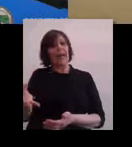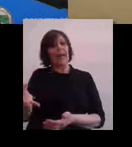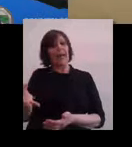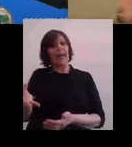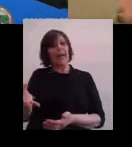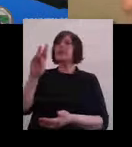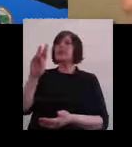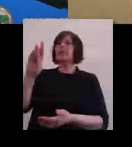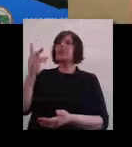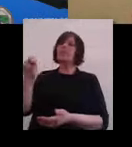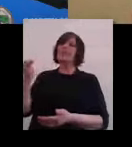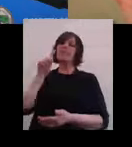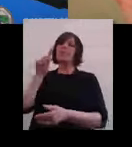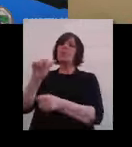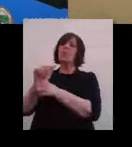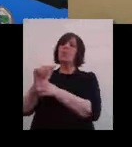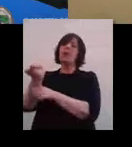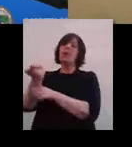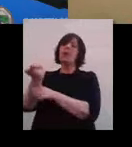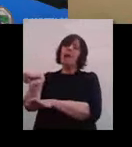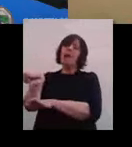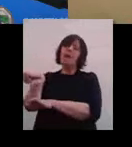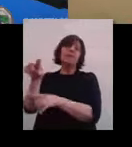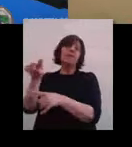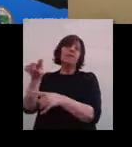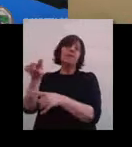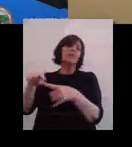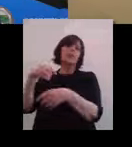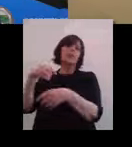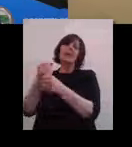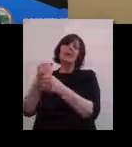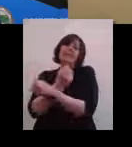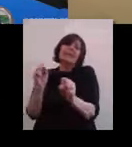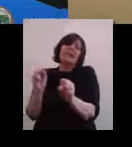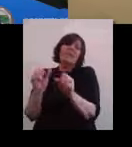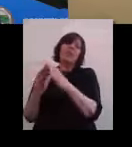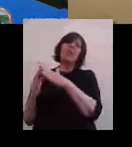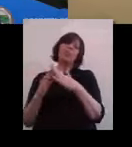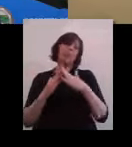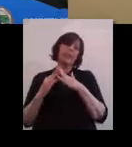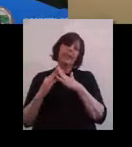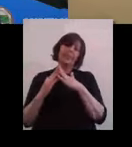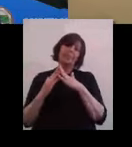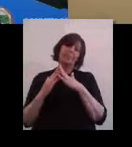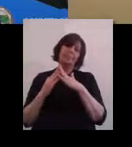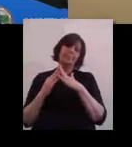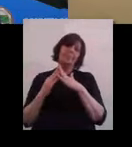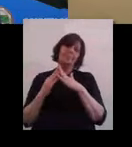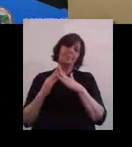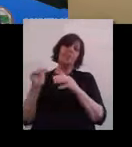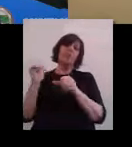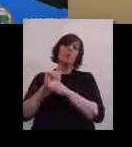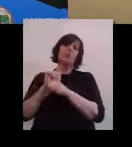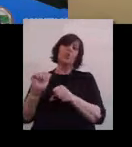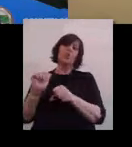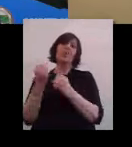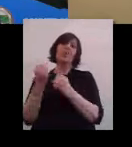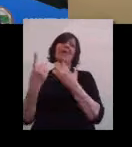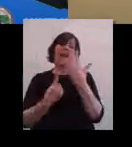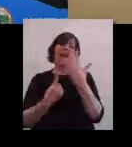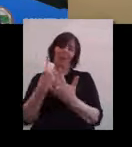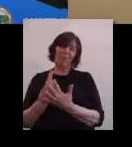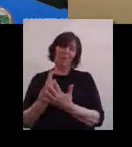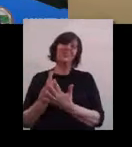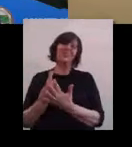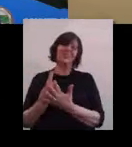that they've done to create a safer community for all. They're working many, many hours. There's a lot of folks in county government are working